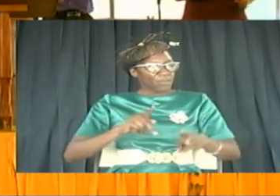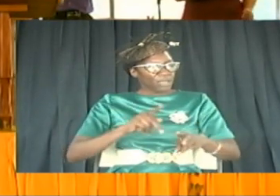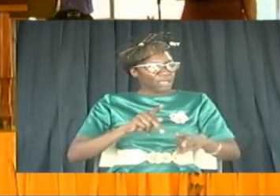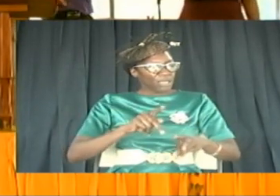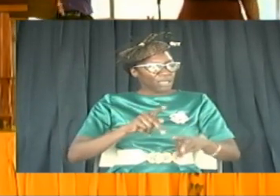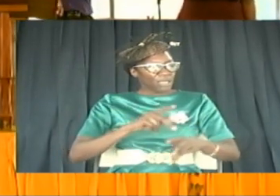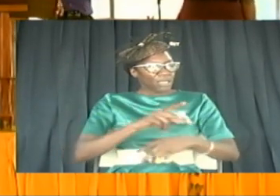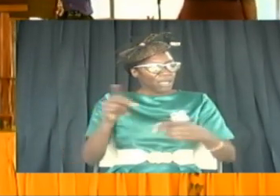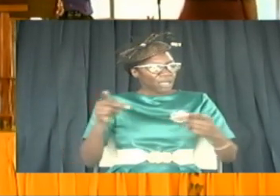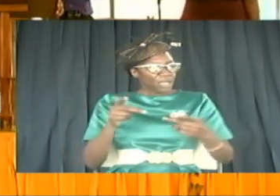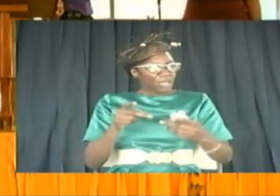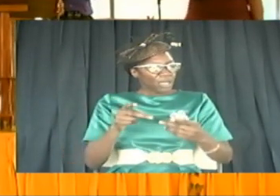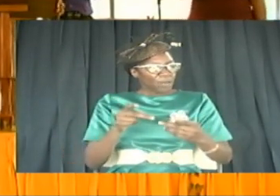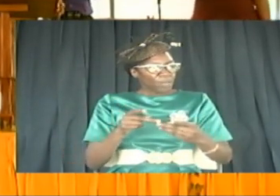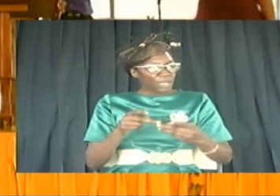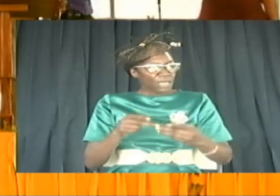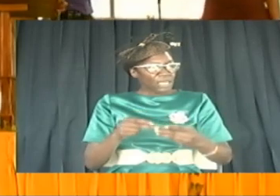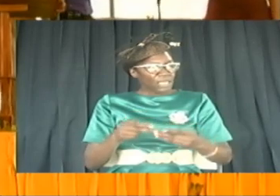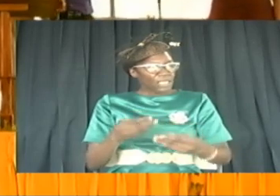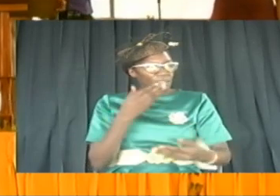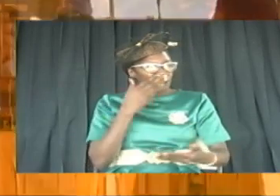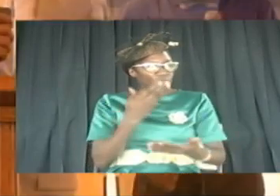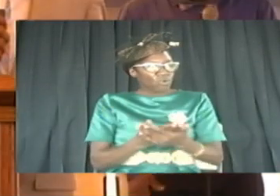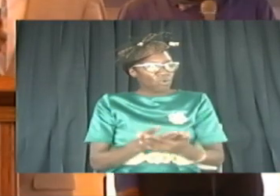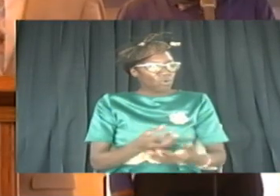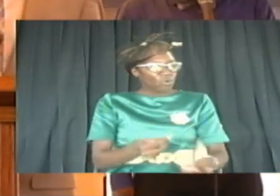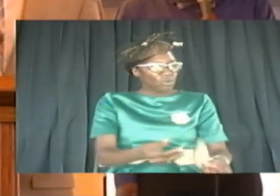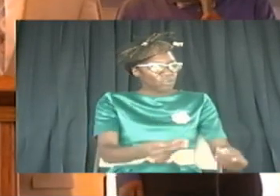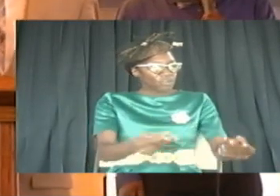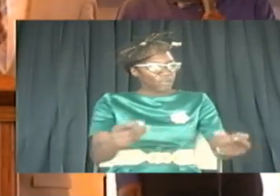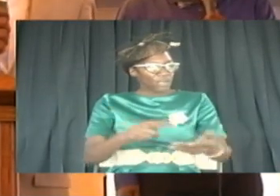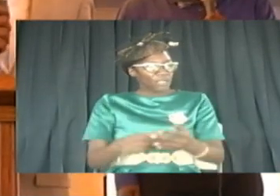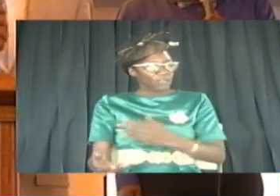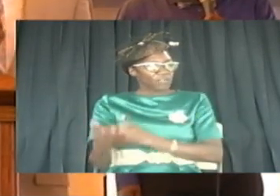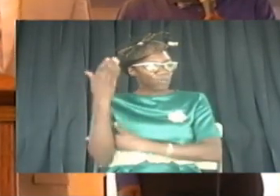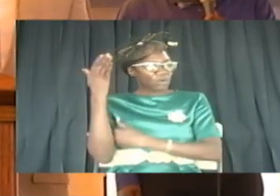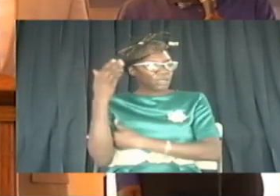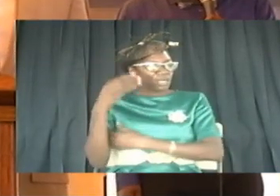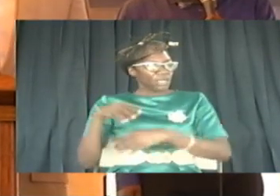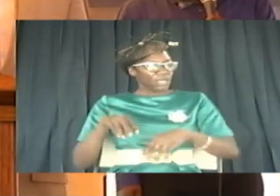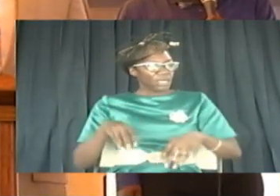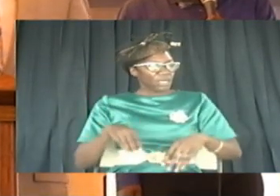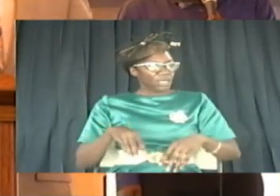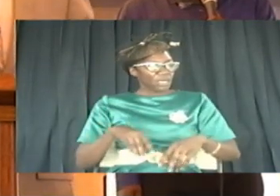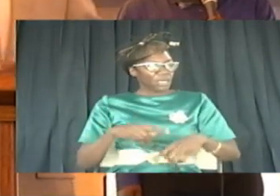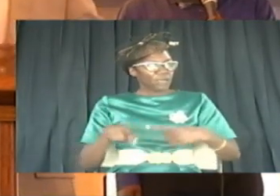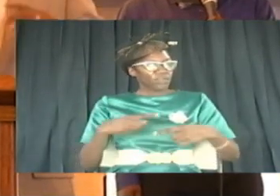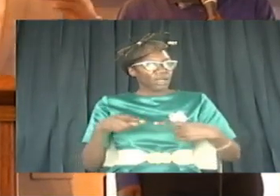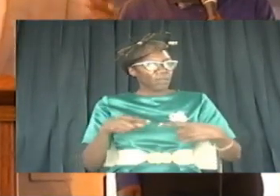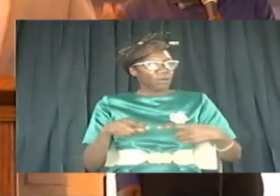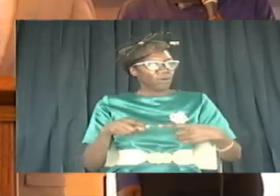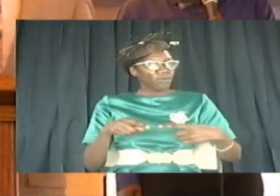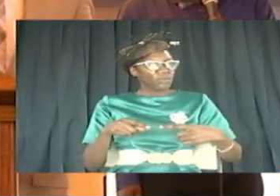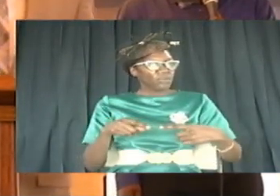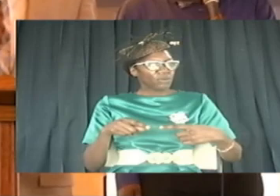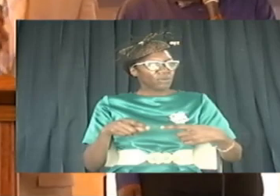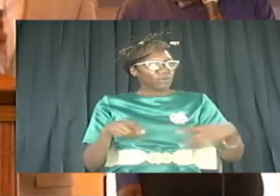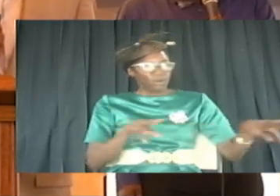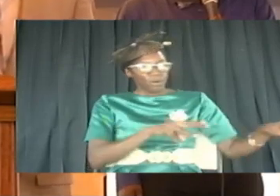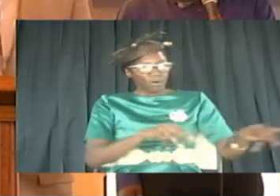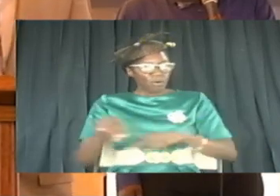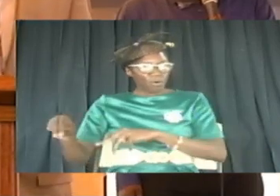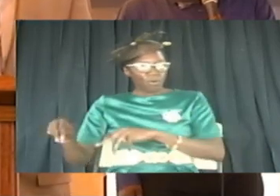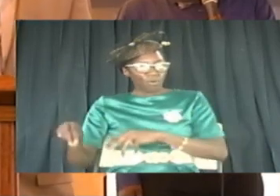on good soil this morning. I pray right now, God, Jesus, that as we are about to, Lord God, move into another segment of this